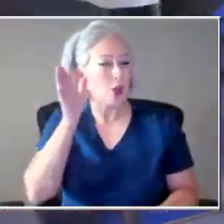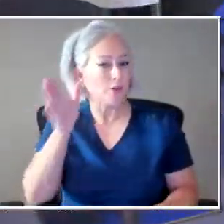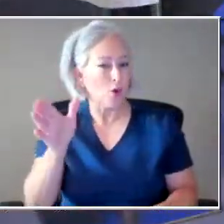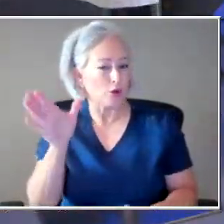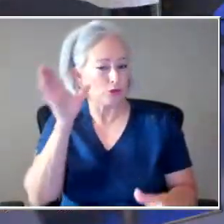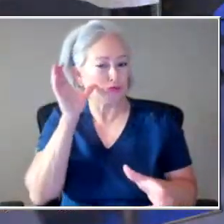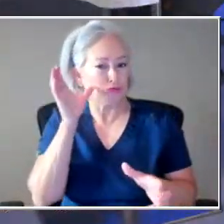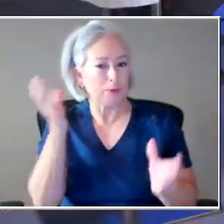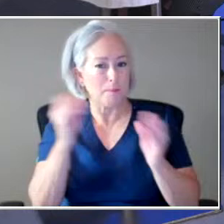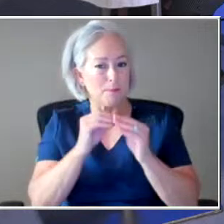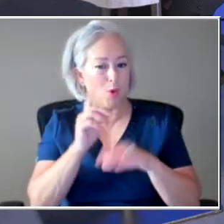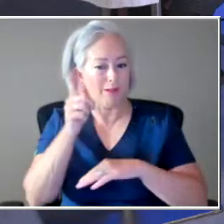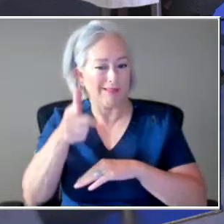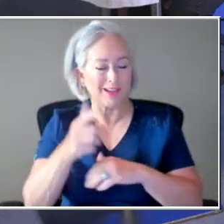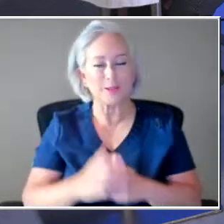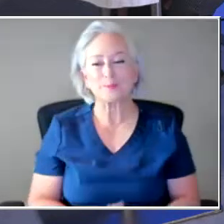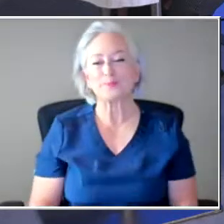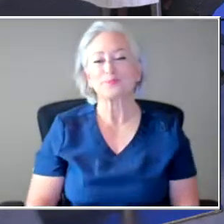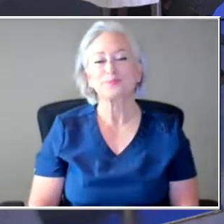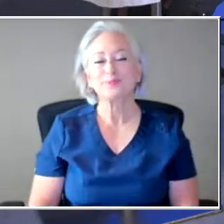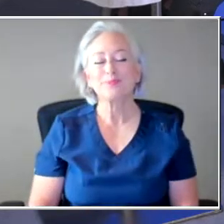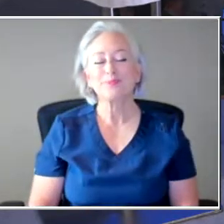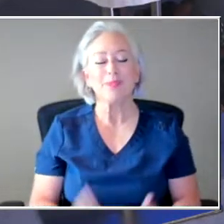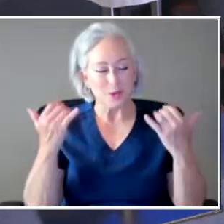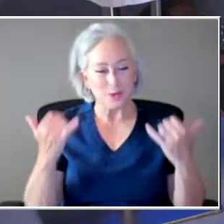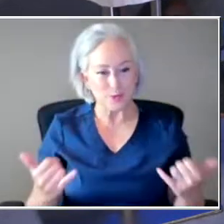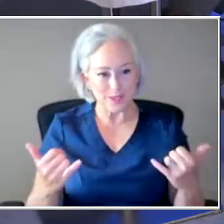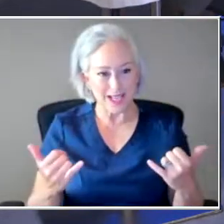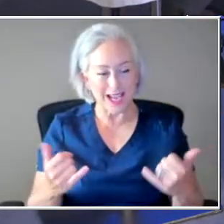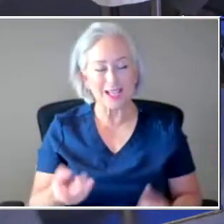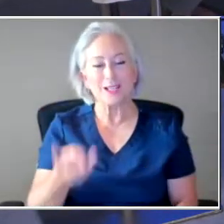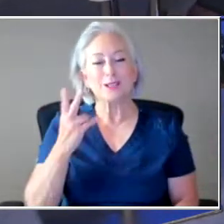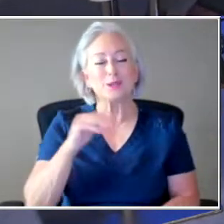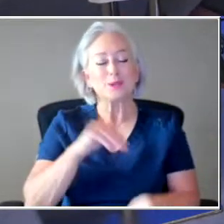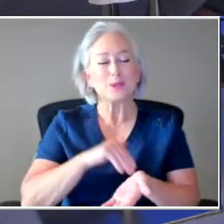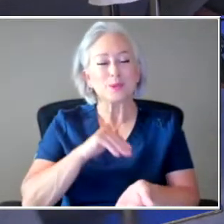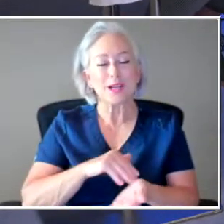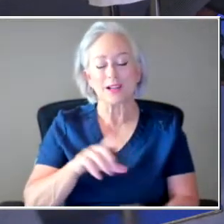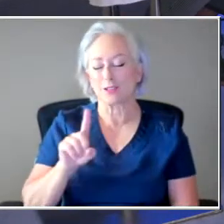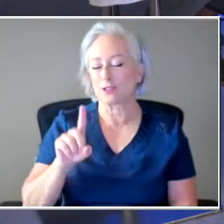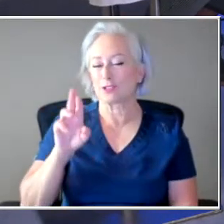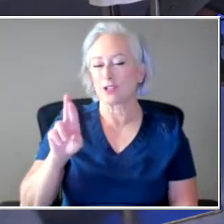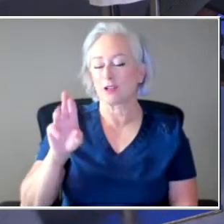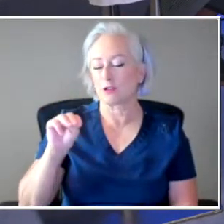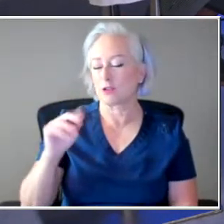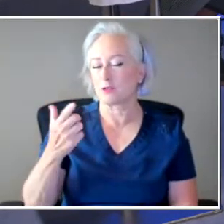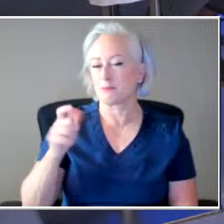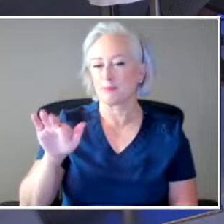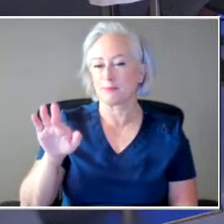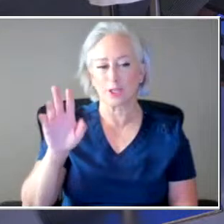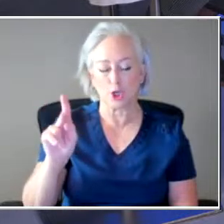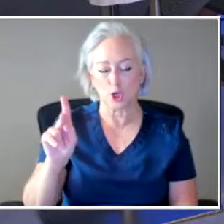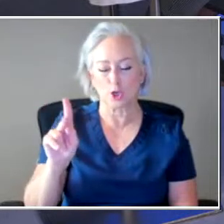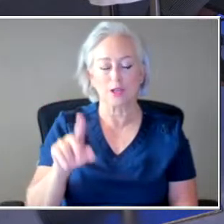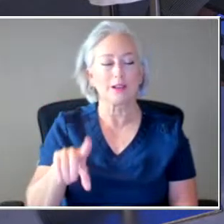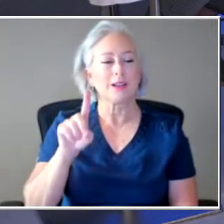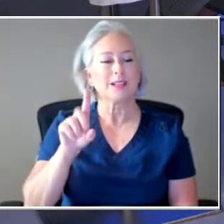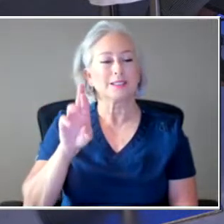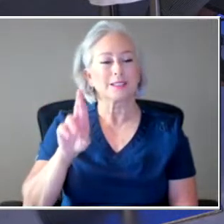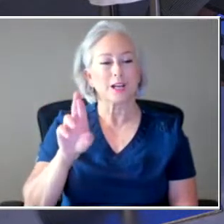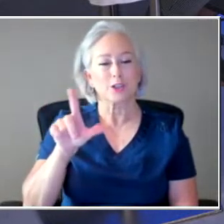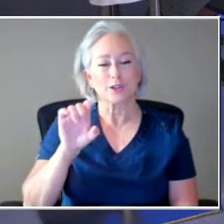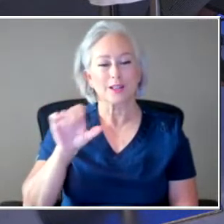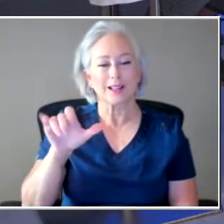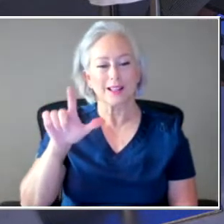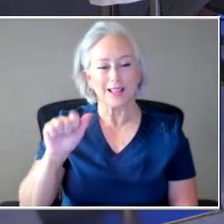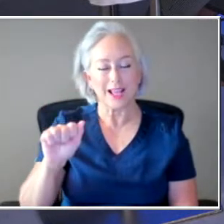talking with two expert hematologists and oncologists, Dr. Joseph McGurk and also Dr. Layla Shun. They both work at the University of Kansas Cancer